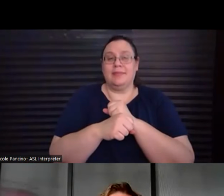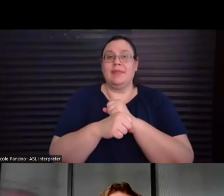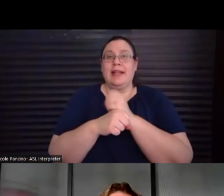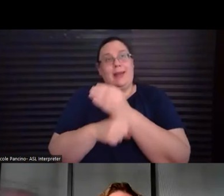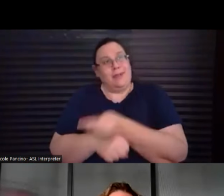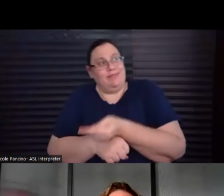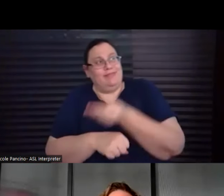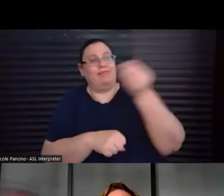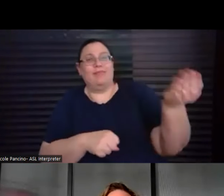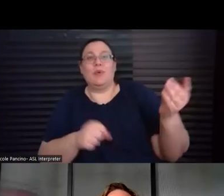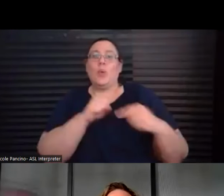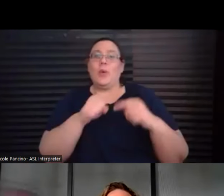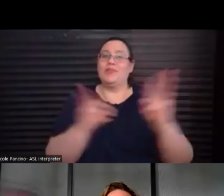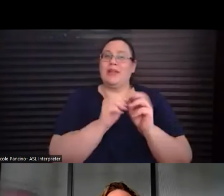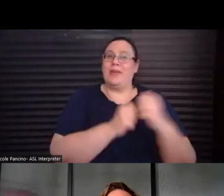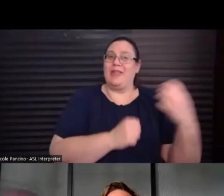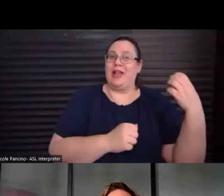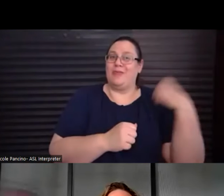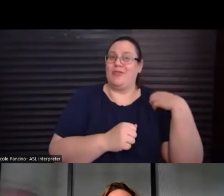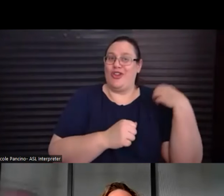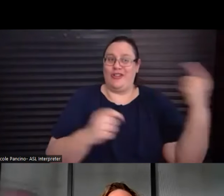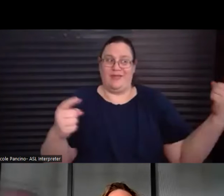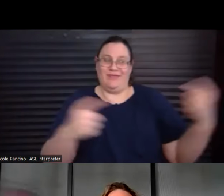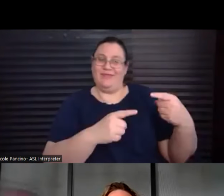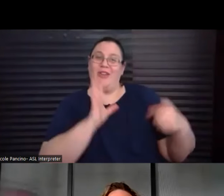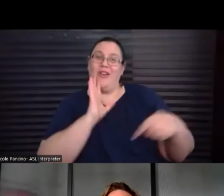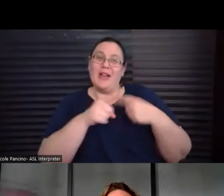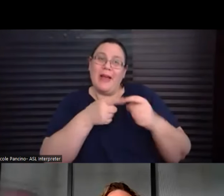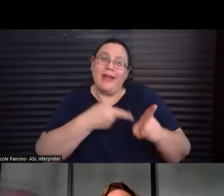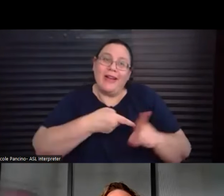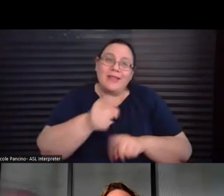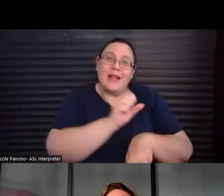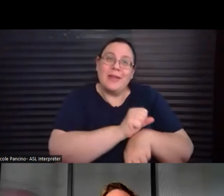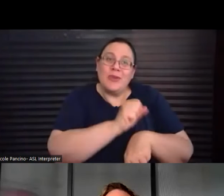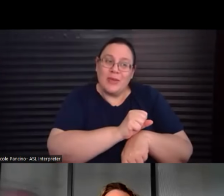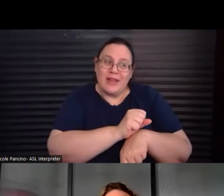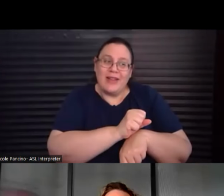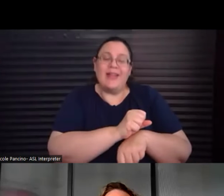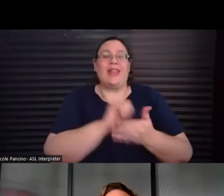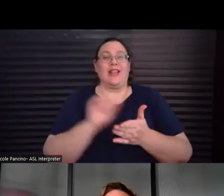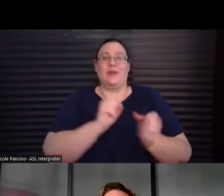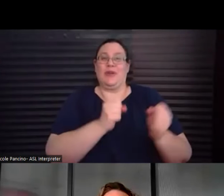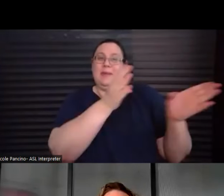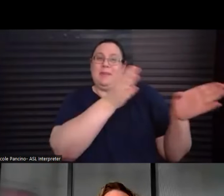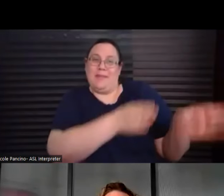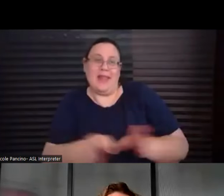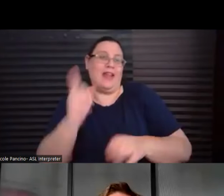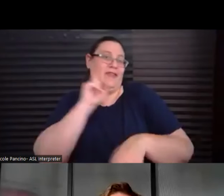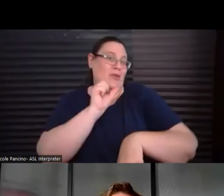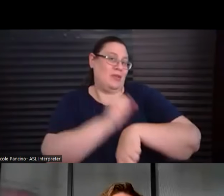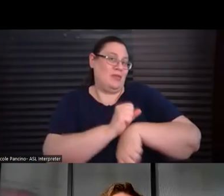meeting on customized employment, where a plan for employment can be